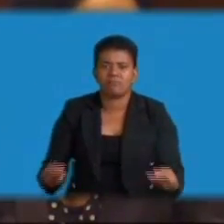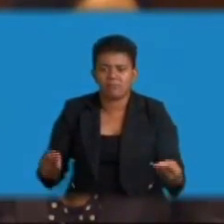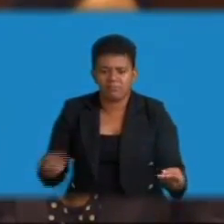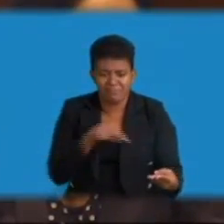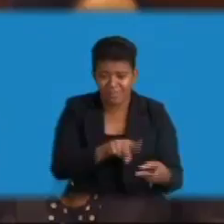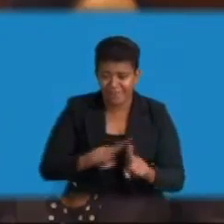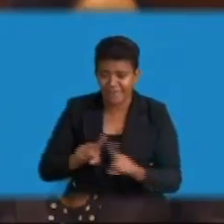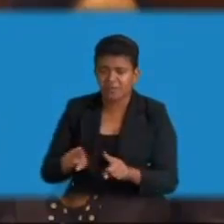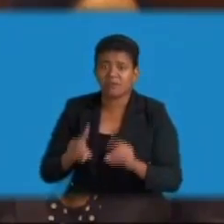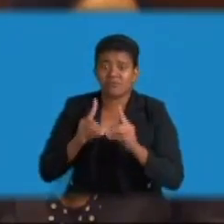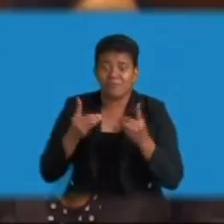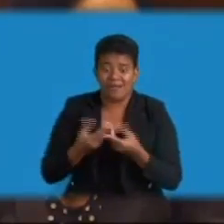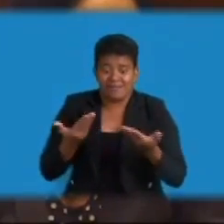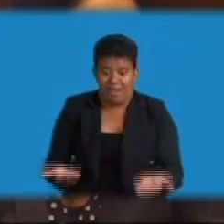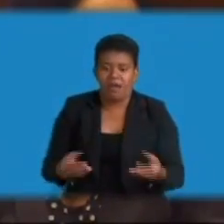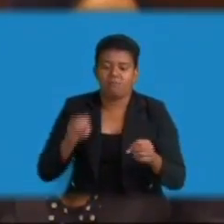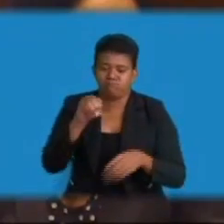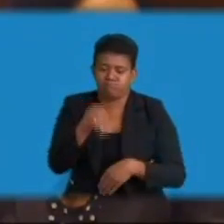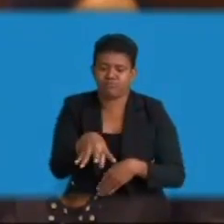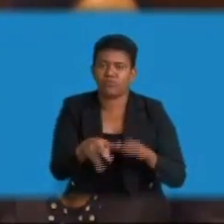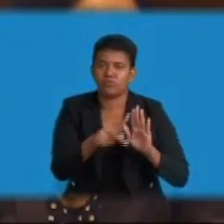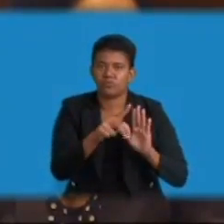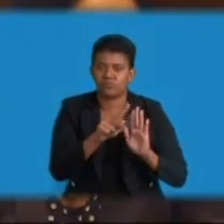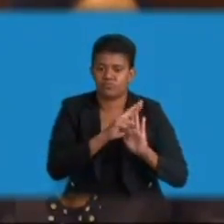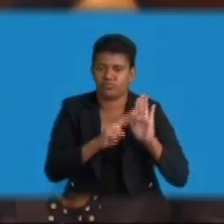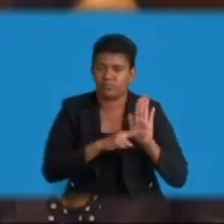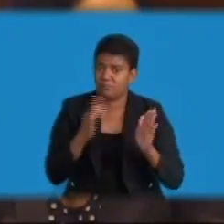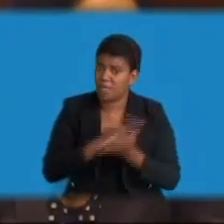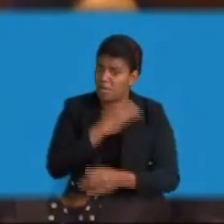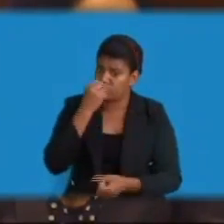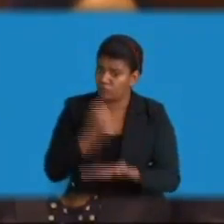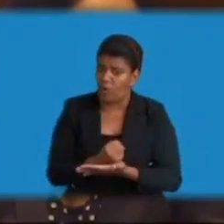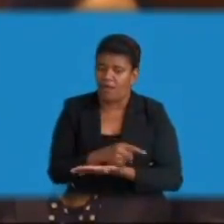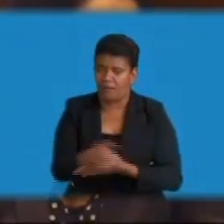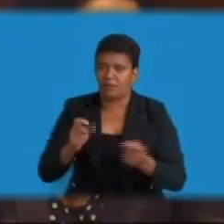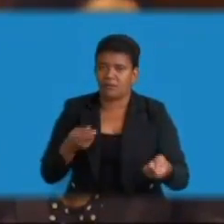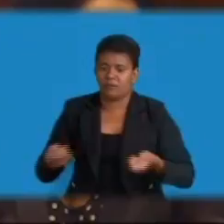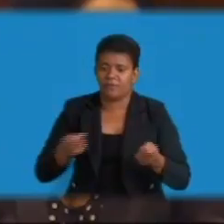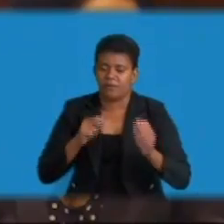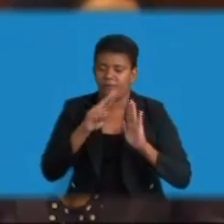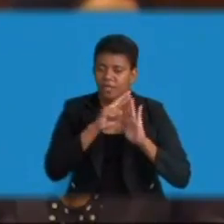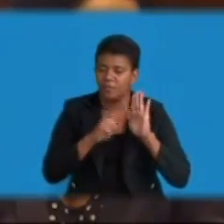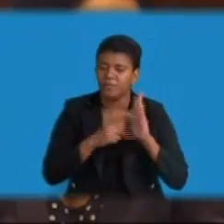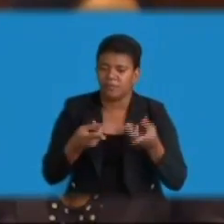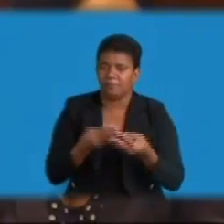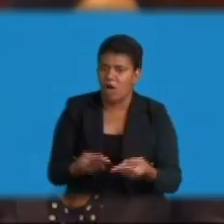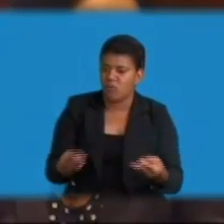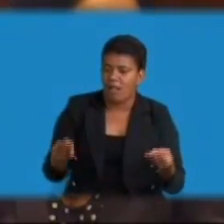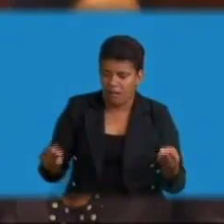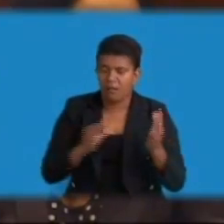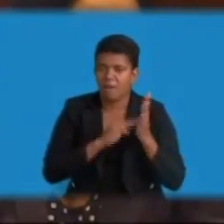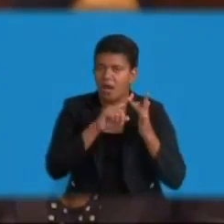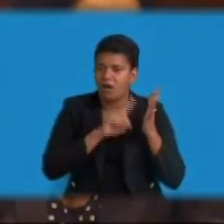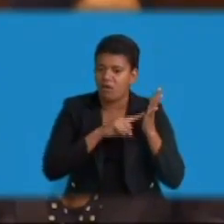put in place measures to ensure environmental protection and sustainable development of our mineral resources. An